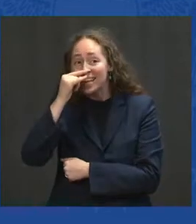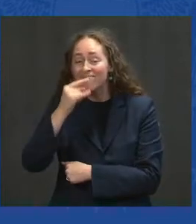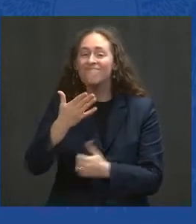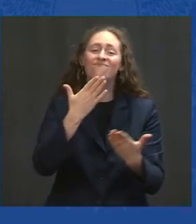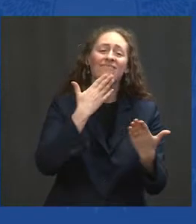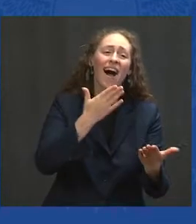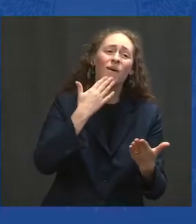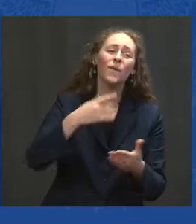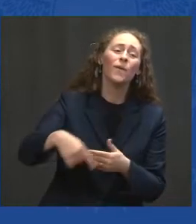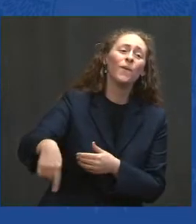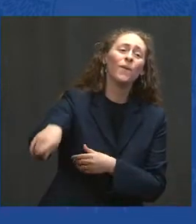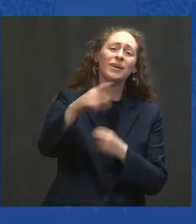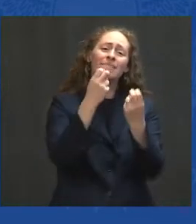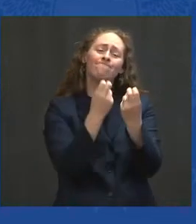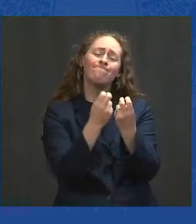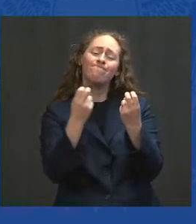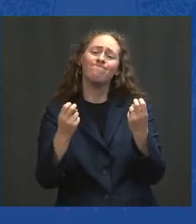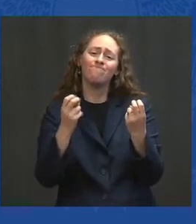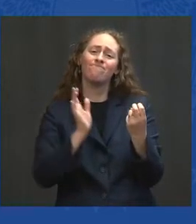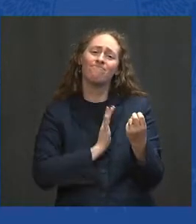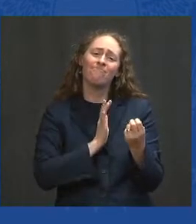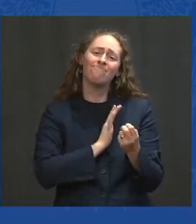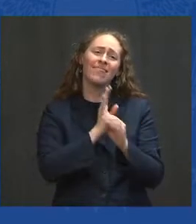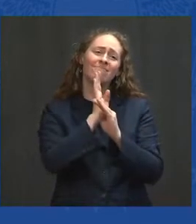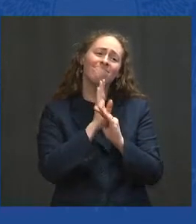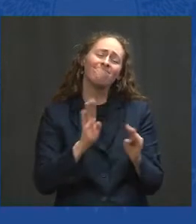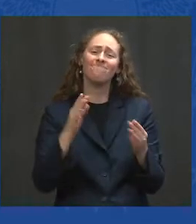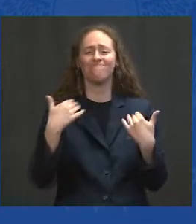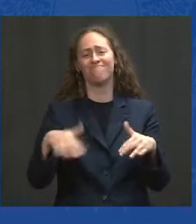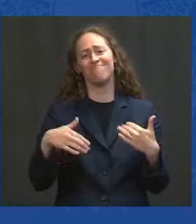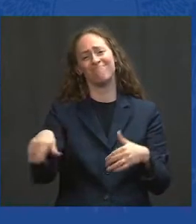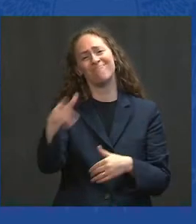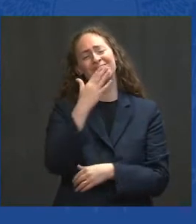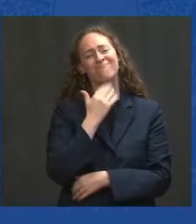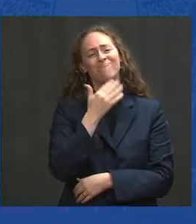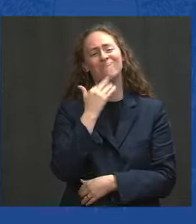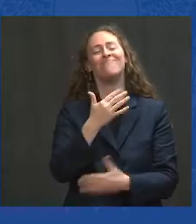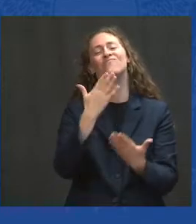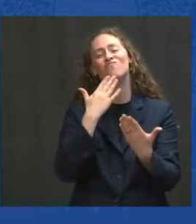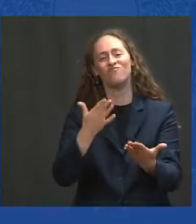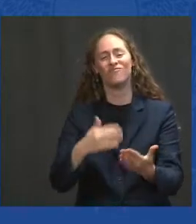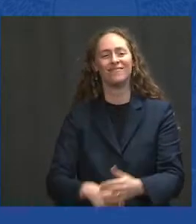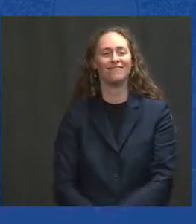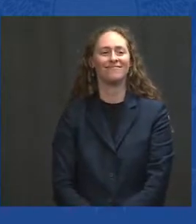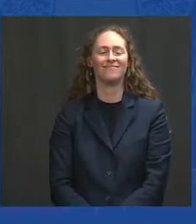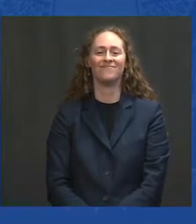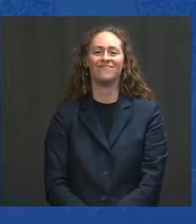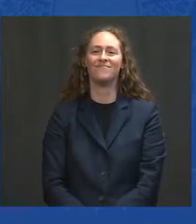polite while I was speaking. You're very, very nice. Thank you, thank you, thank you. See you all.